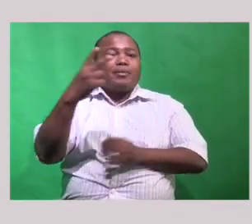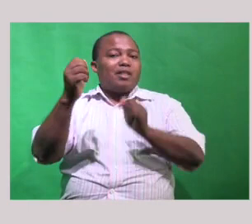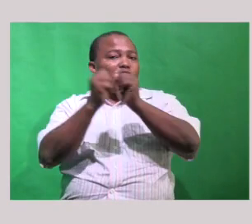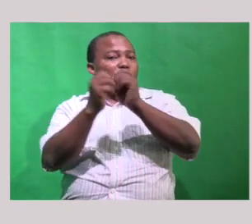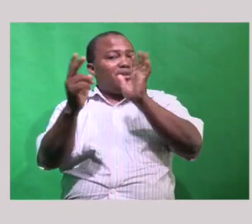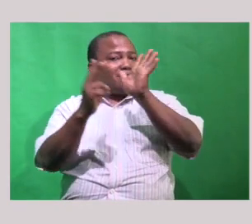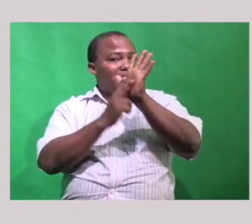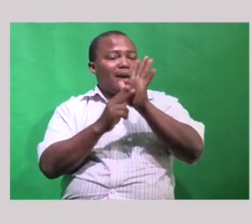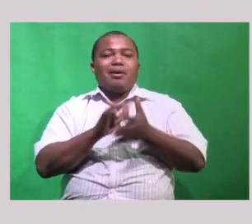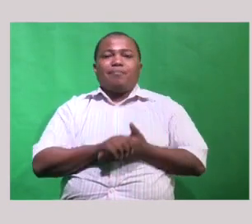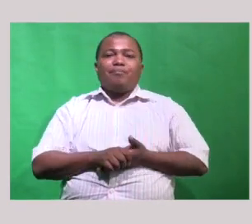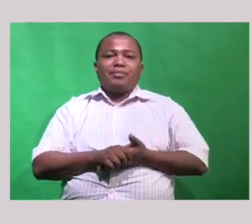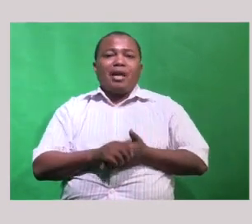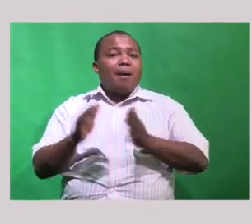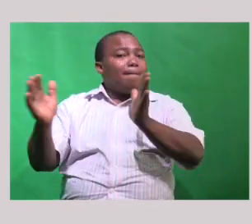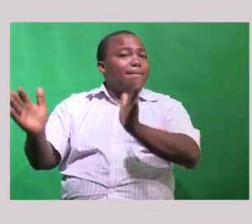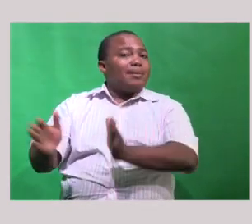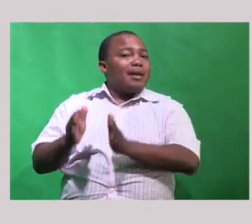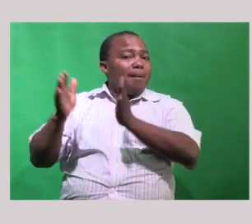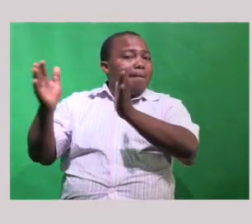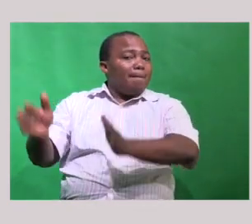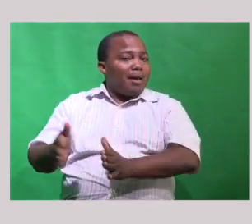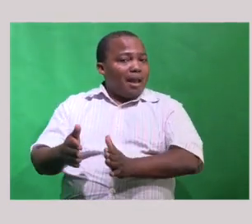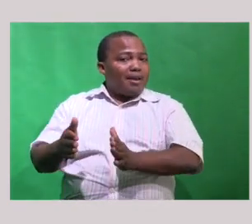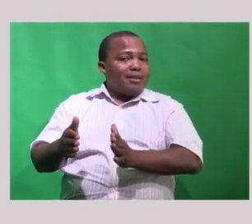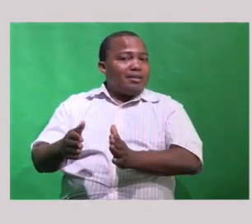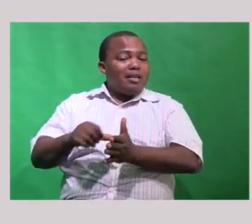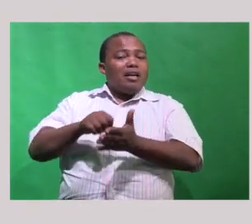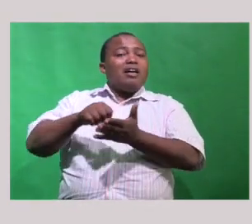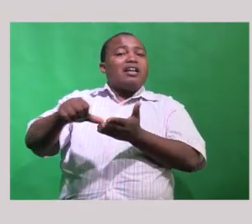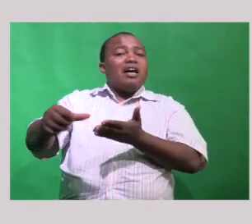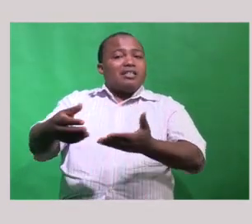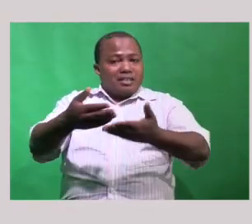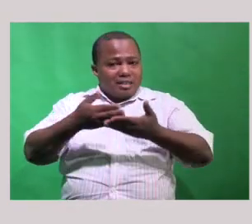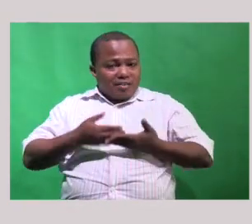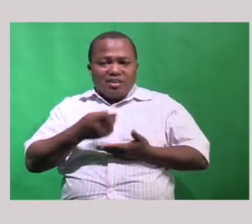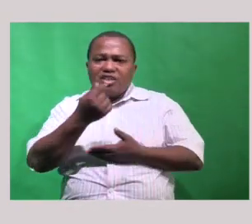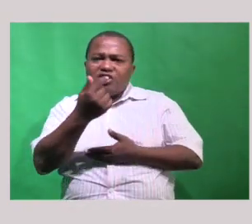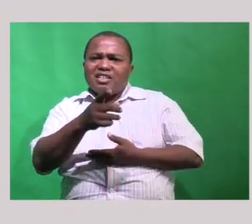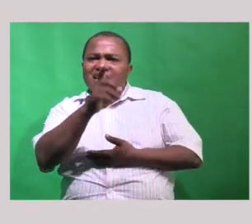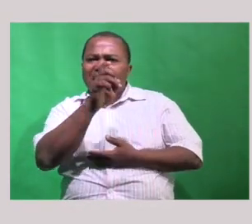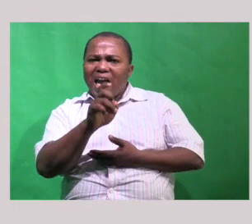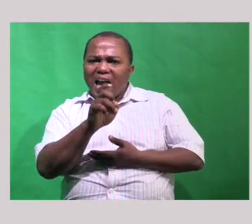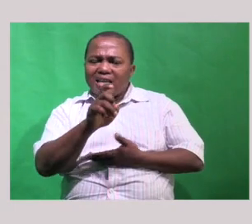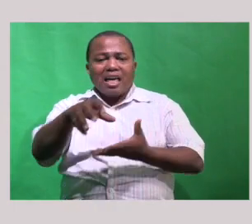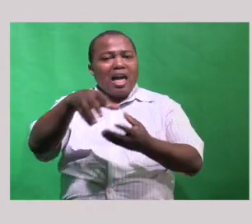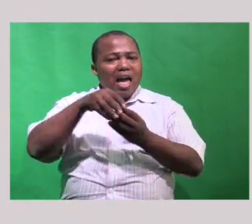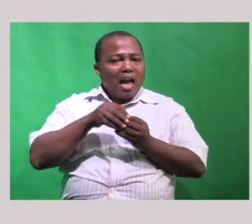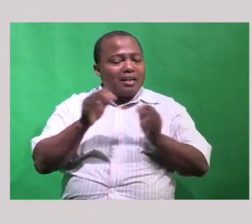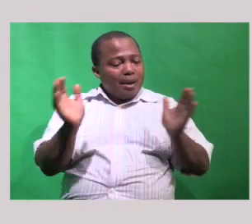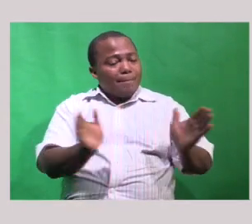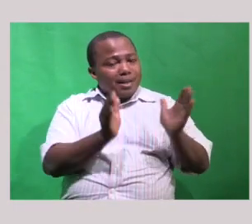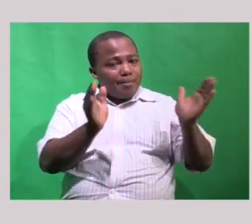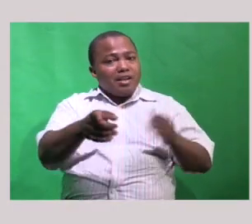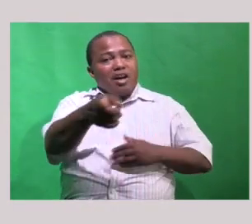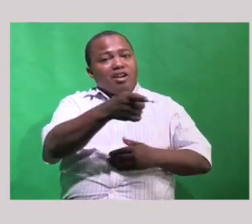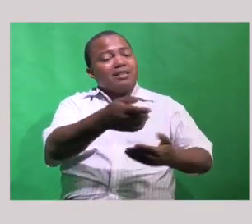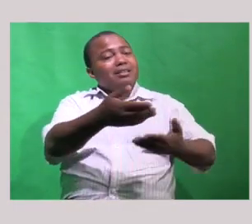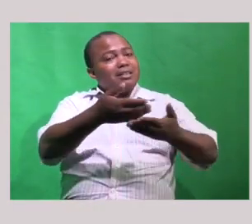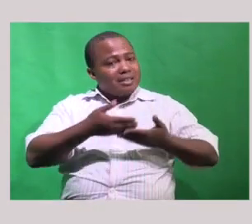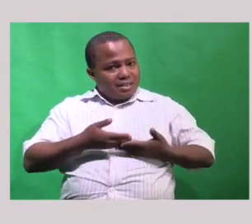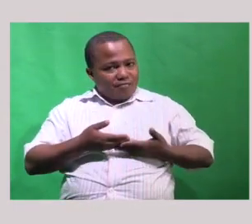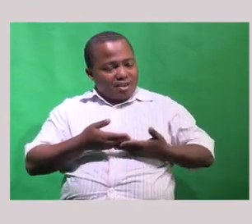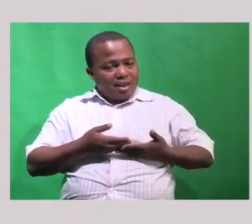2017, prepaid rent receivable were Tanzania shillings X, and the prepaid rent receivable is